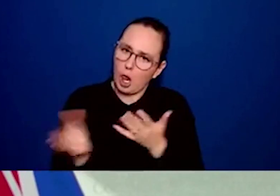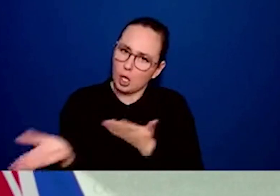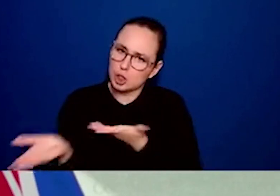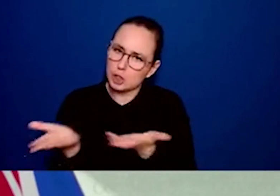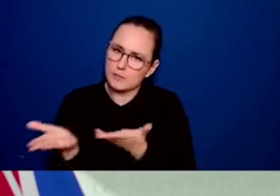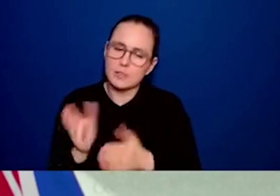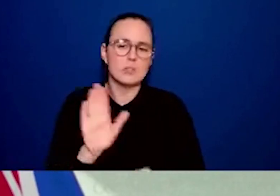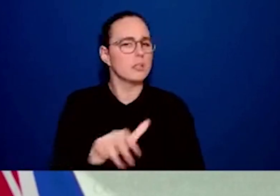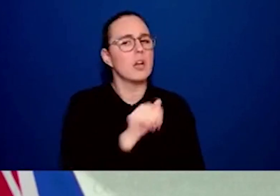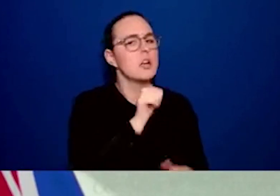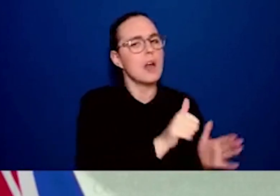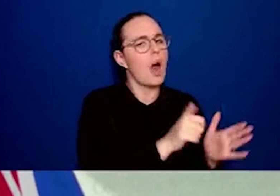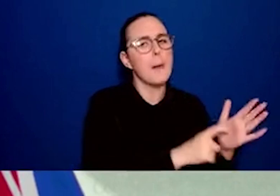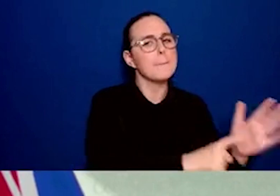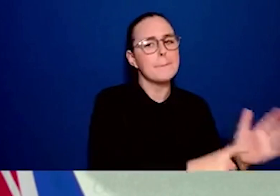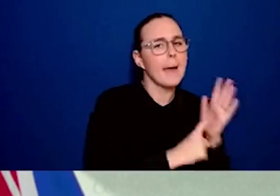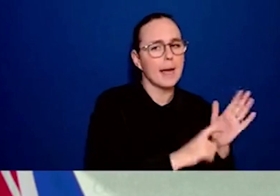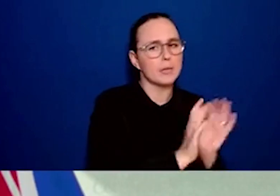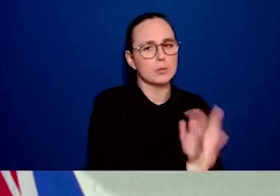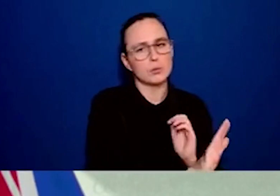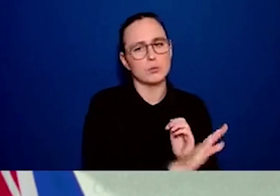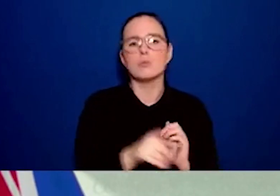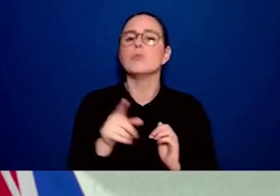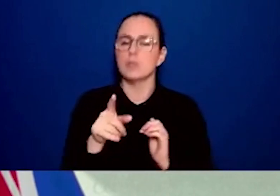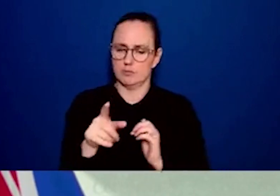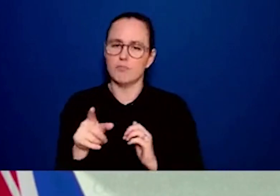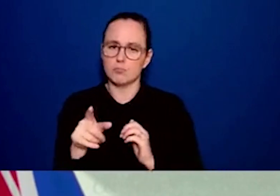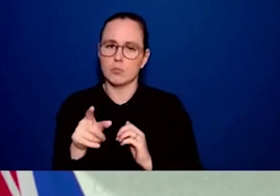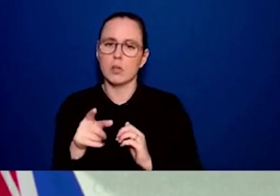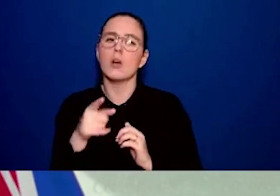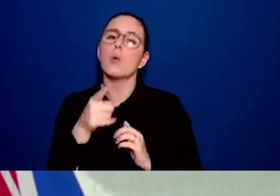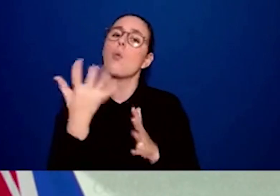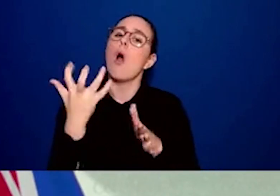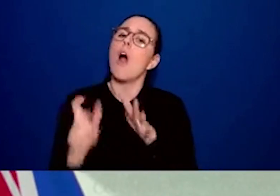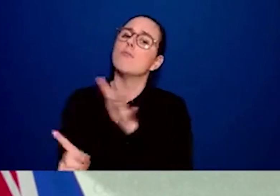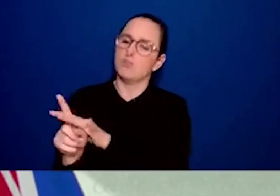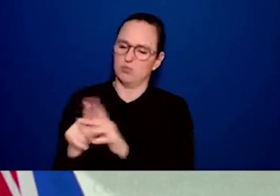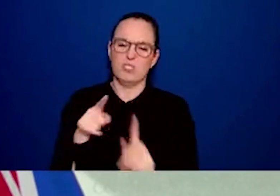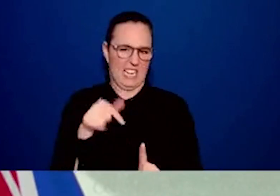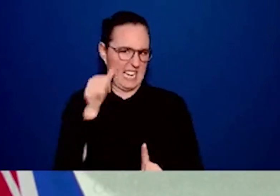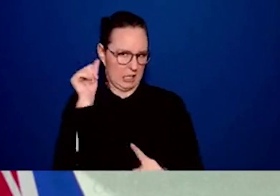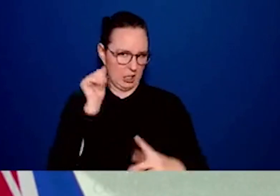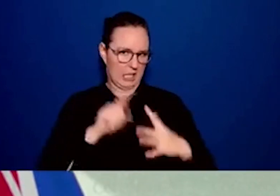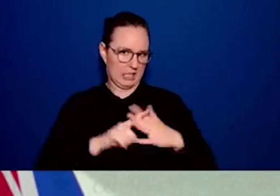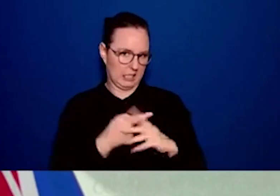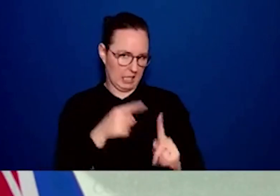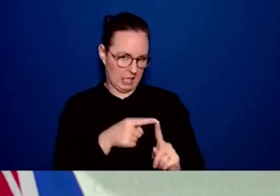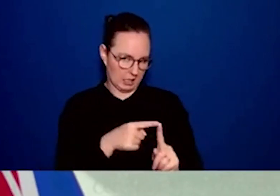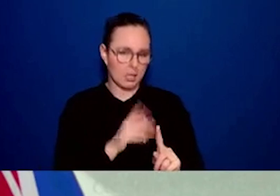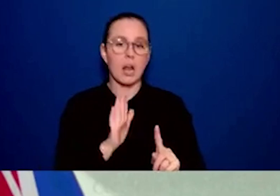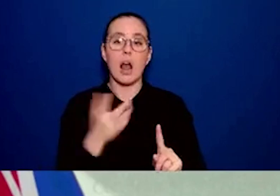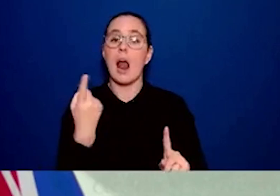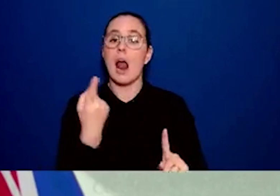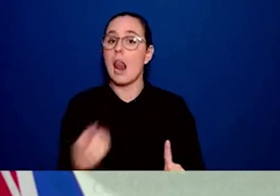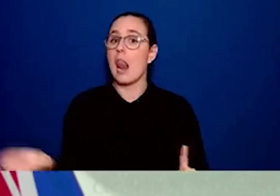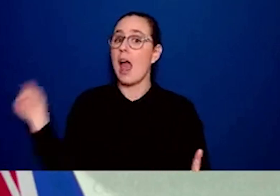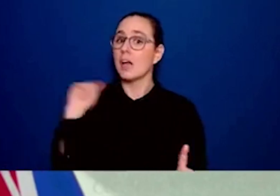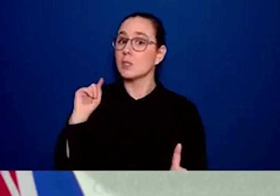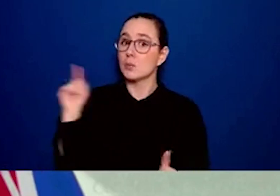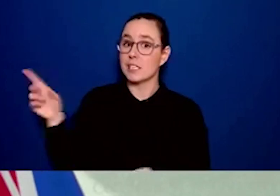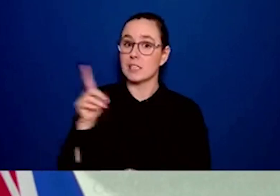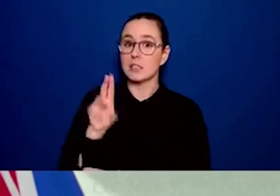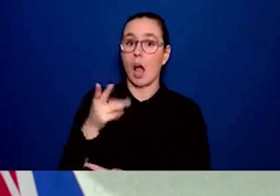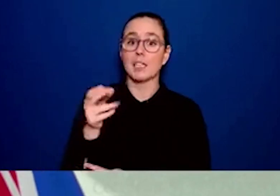important services across the north and across BC. So yesterday, coming into place, the BC vaccine card. Last week, some specific